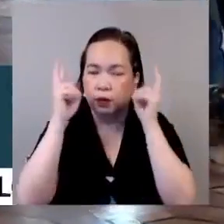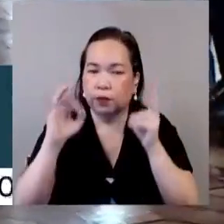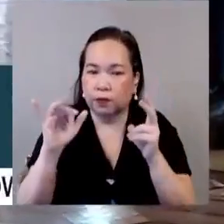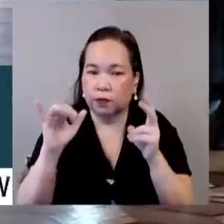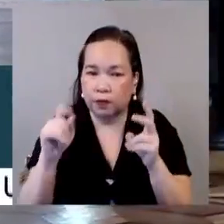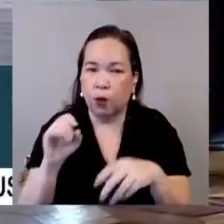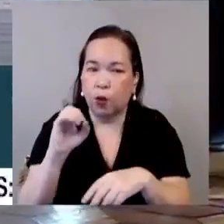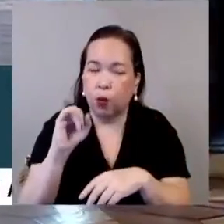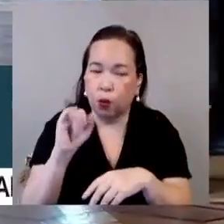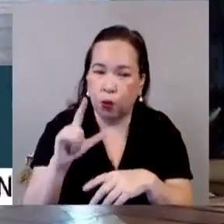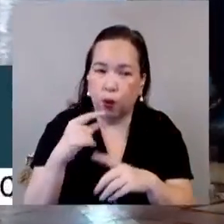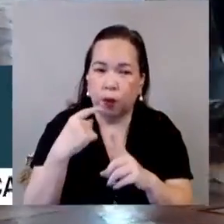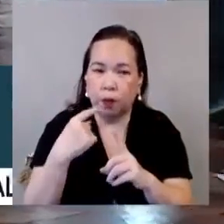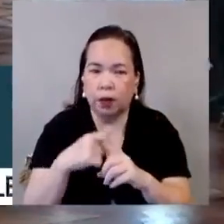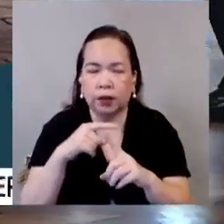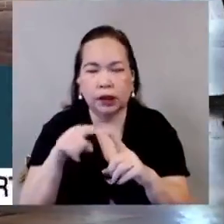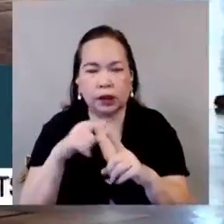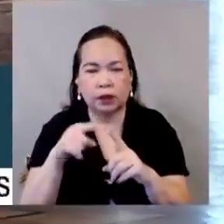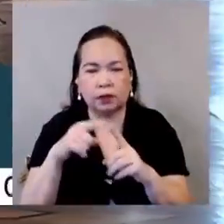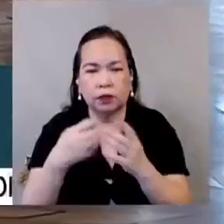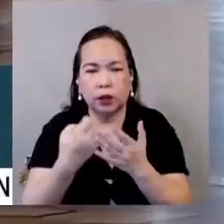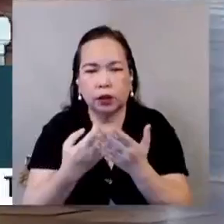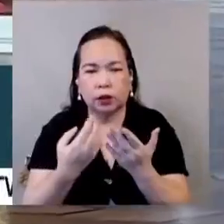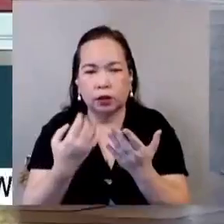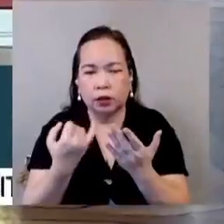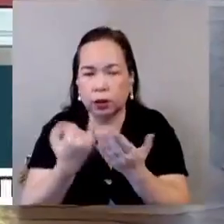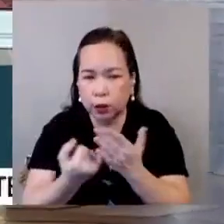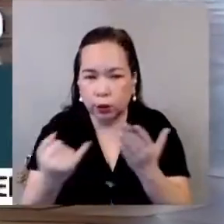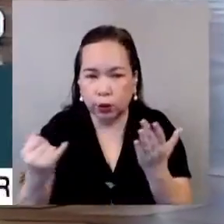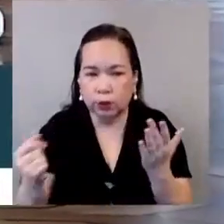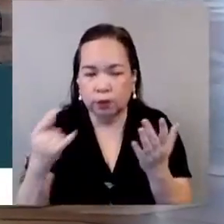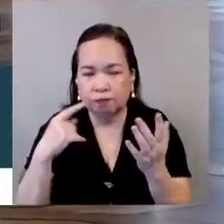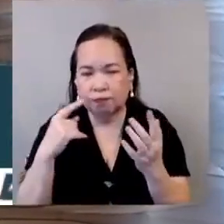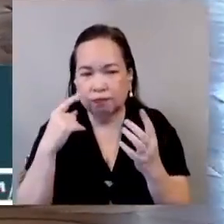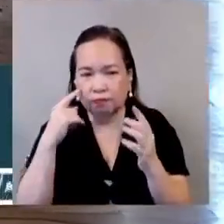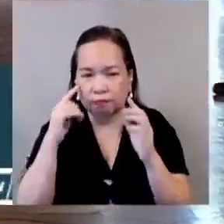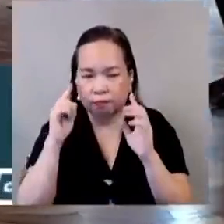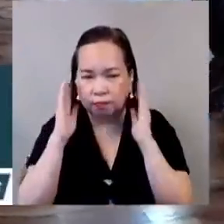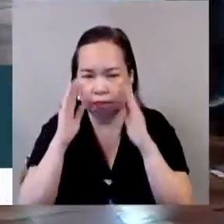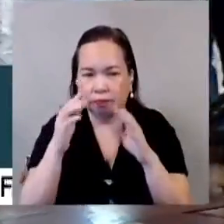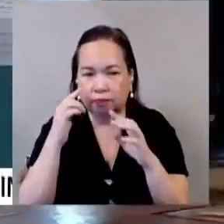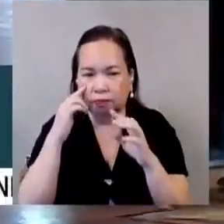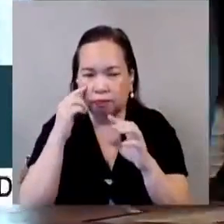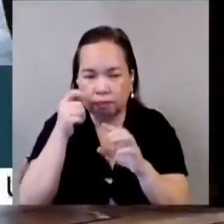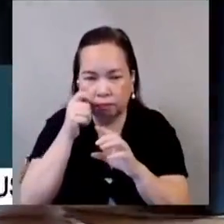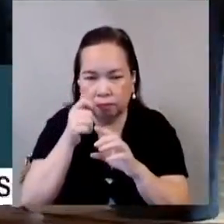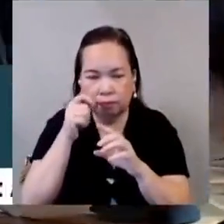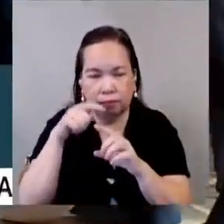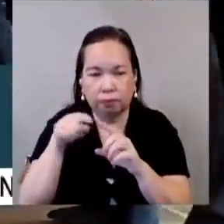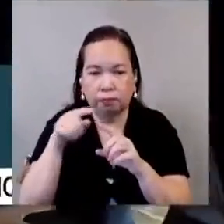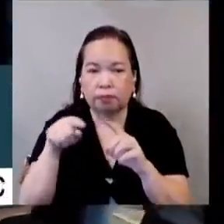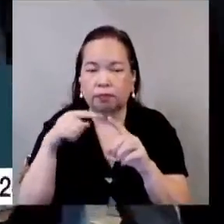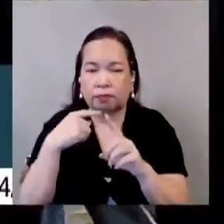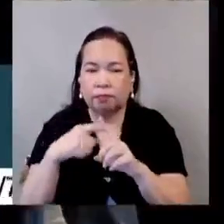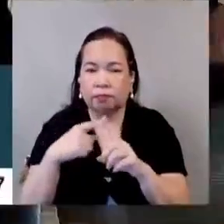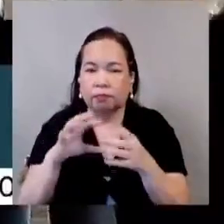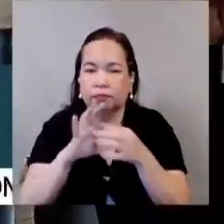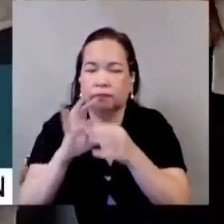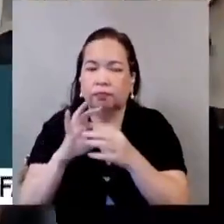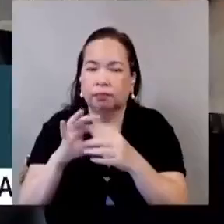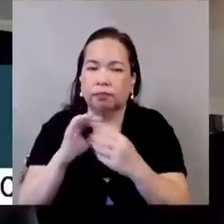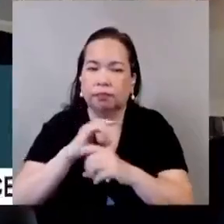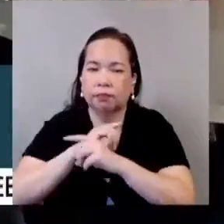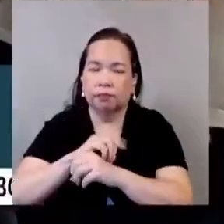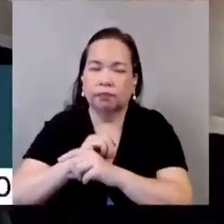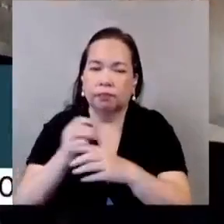photographic instruments. Now, aside from that, Carmina, aside from those economic pledges and cooperation on the defense and security front, the